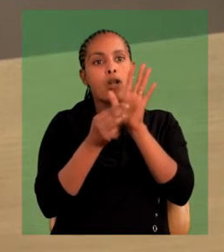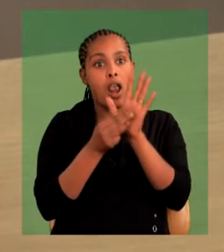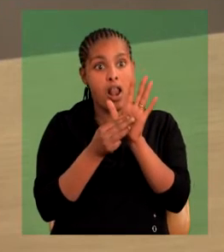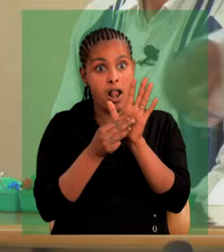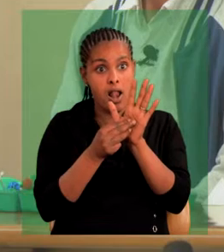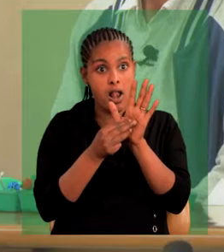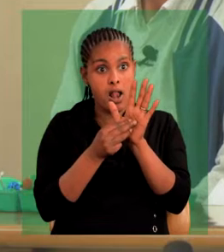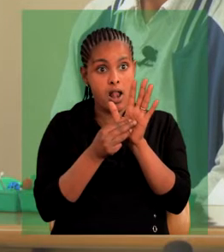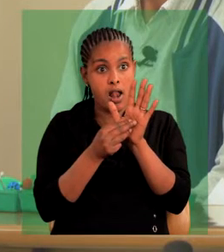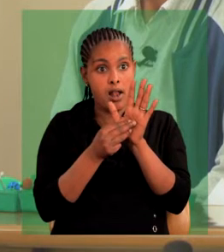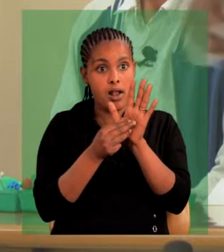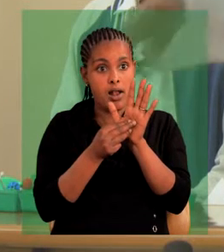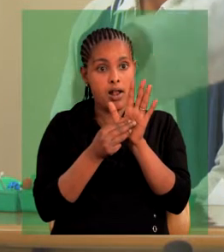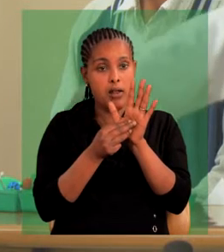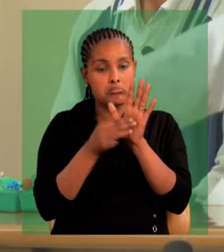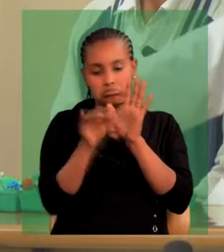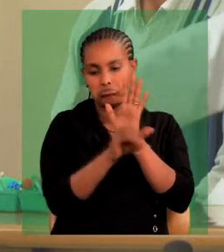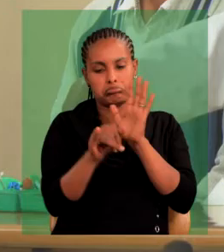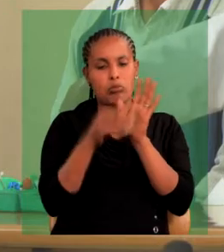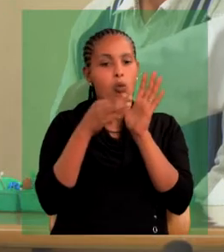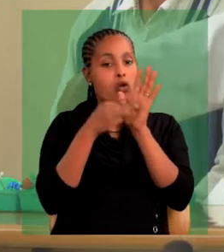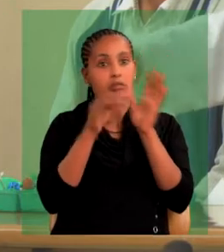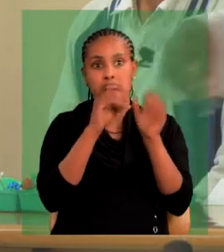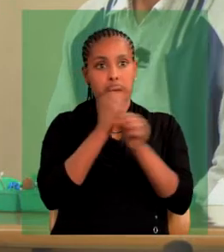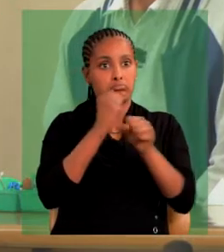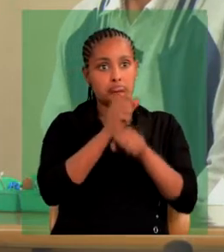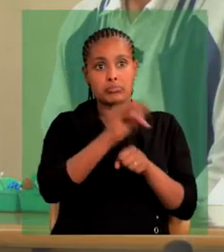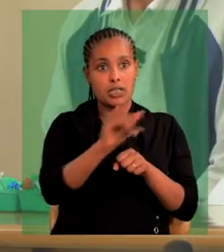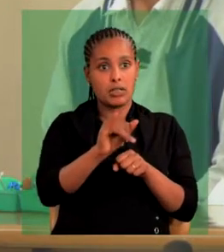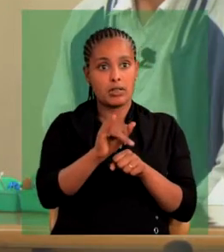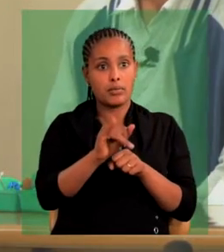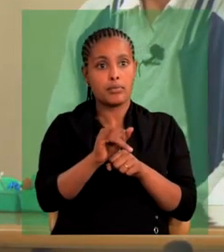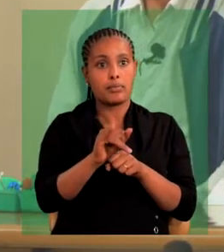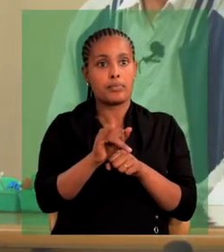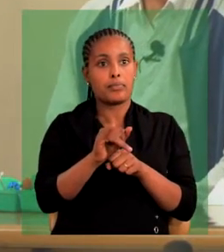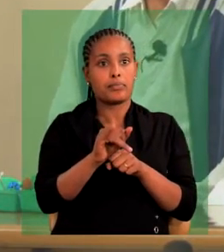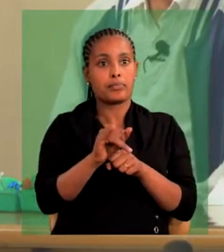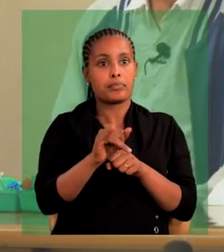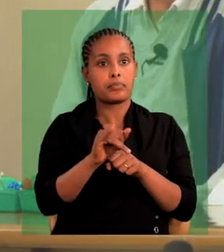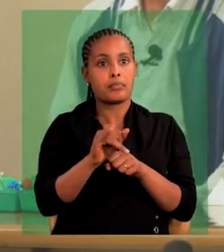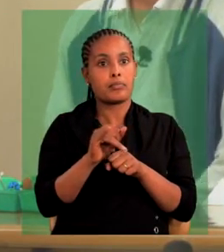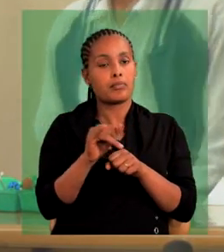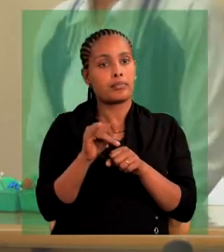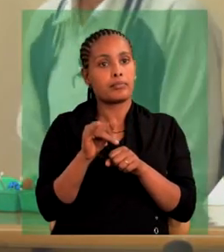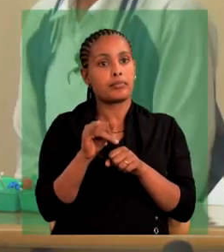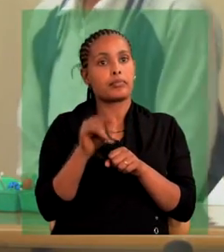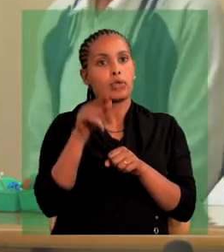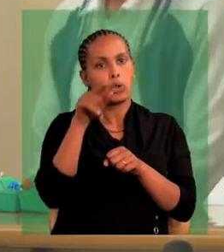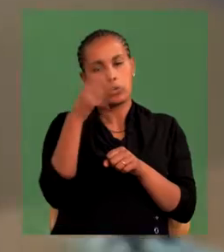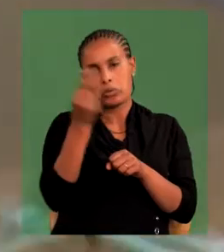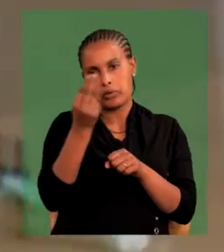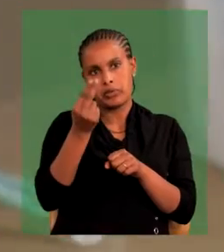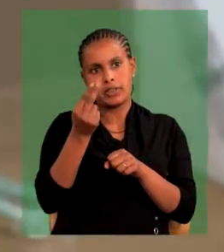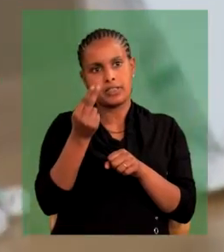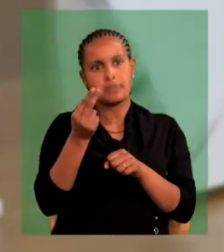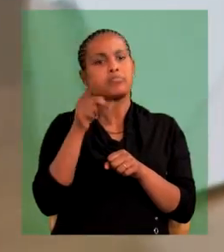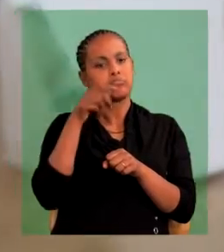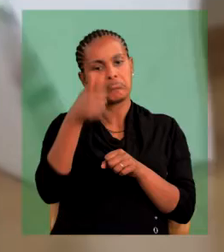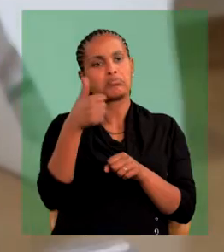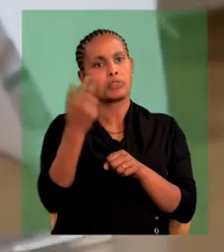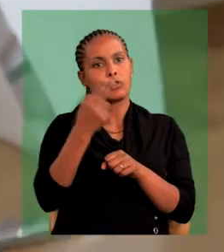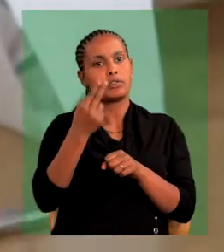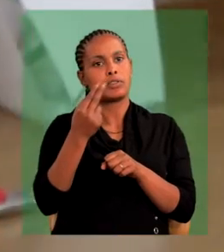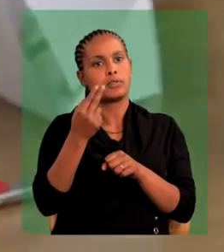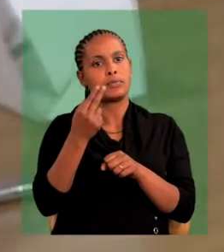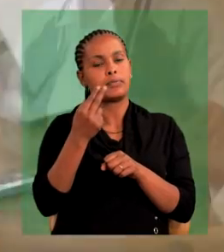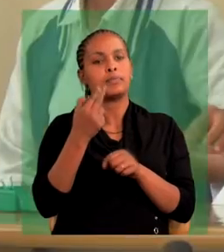for, in case you need this, I'm not suggesting that you use it,